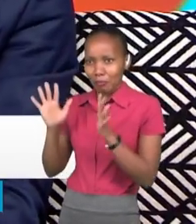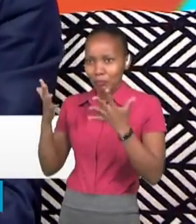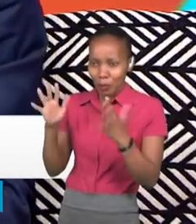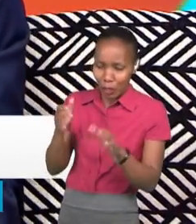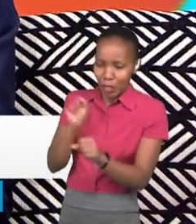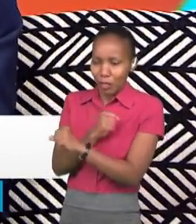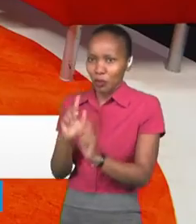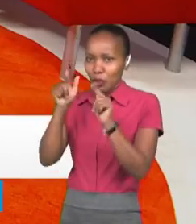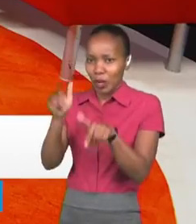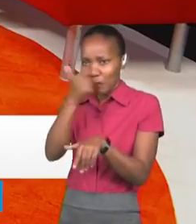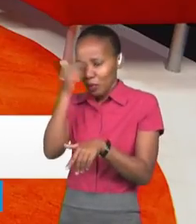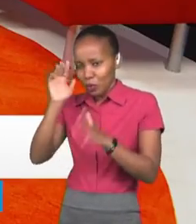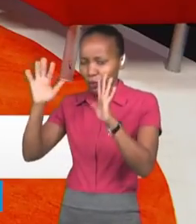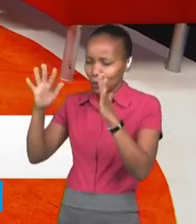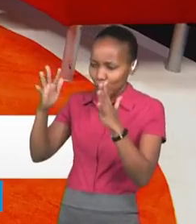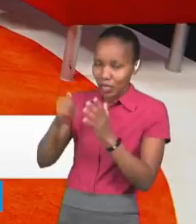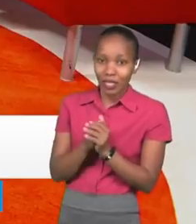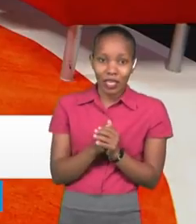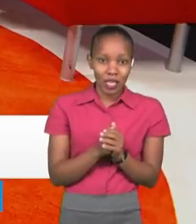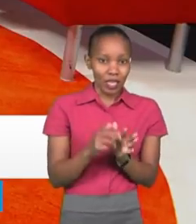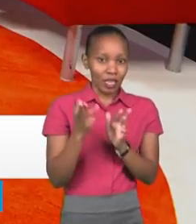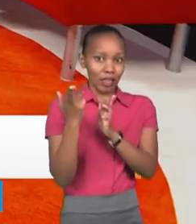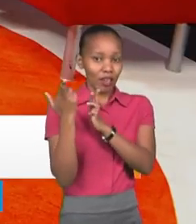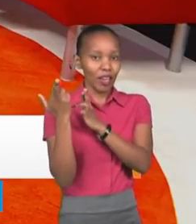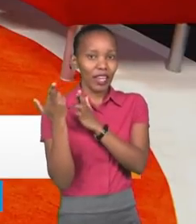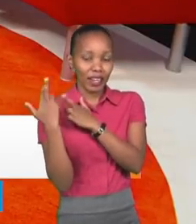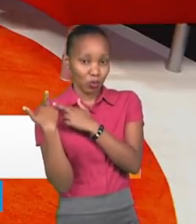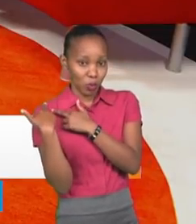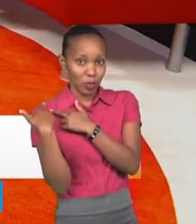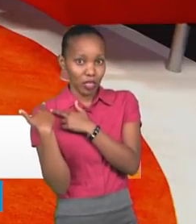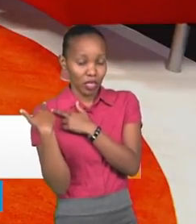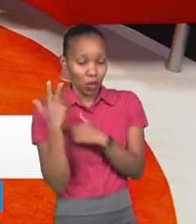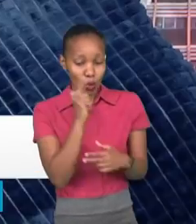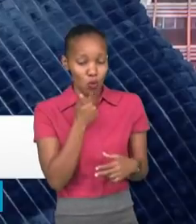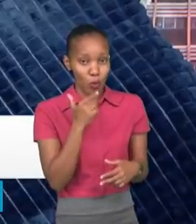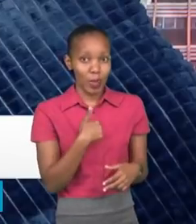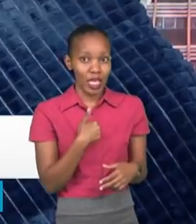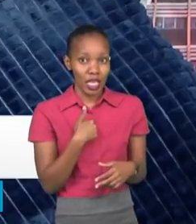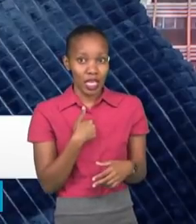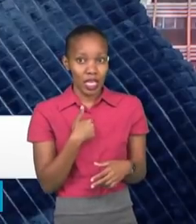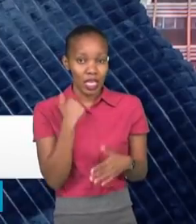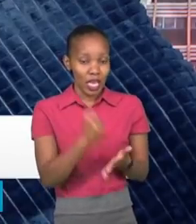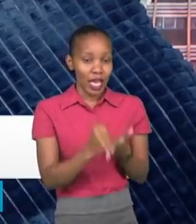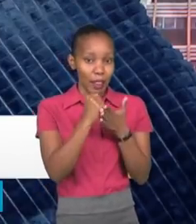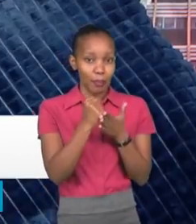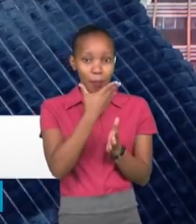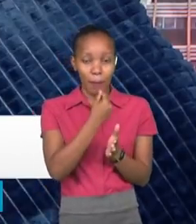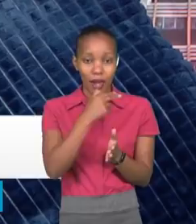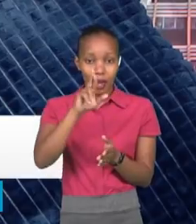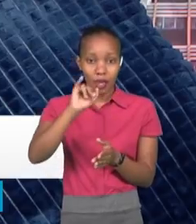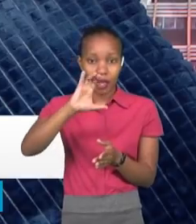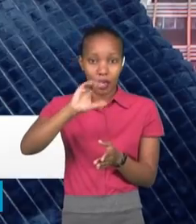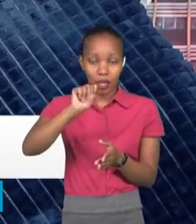make it here. The now morning. The responsibility is all on me and with the help of Ricardo to ensure that we.